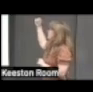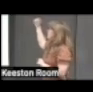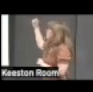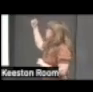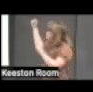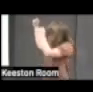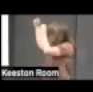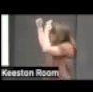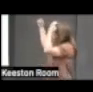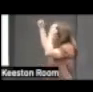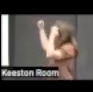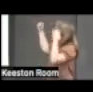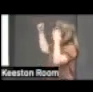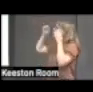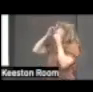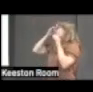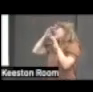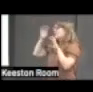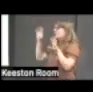right now.